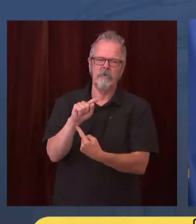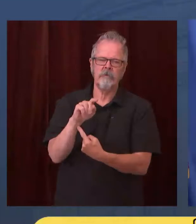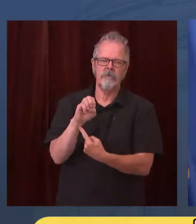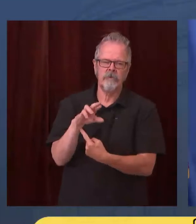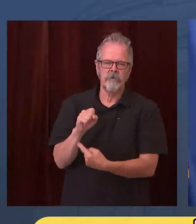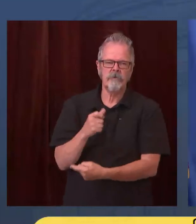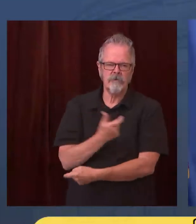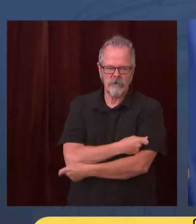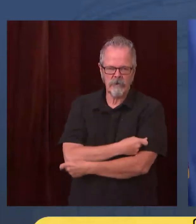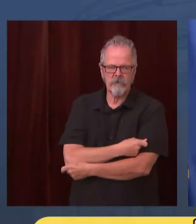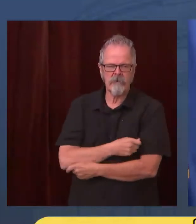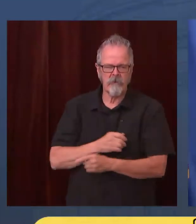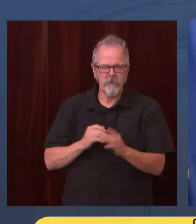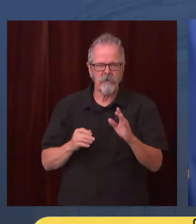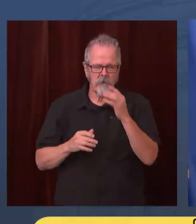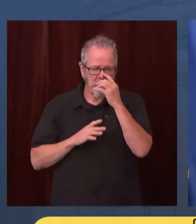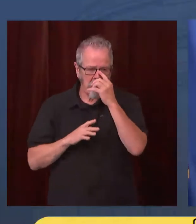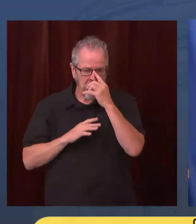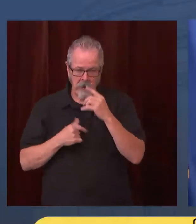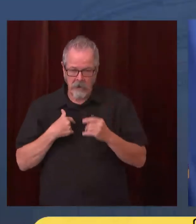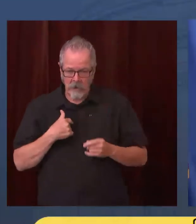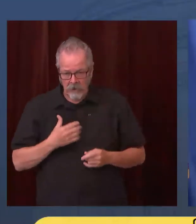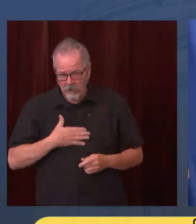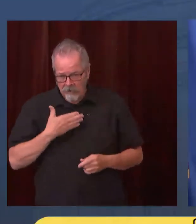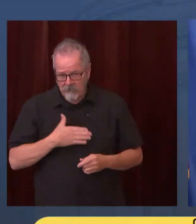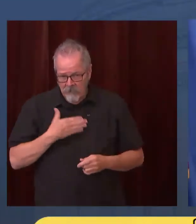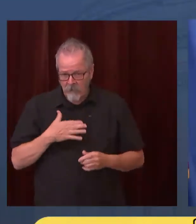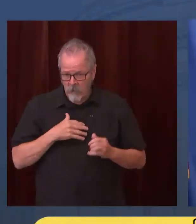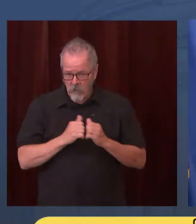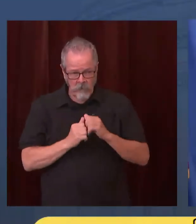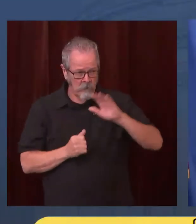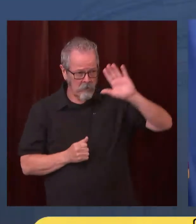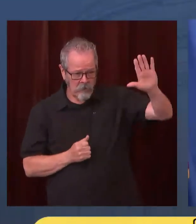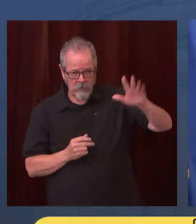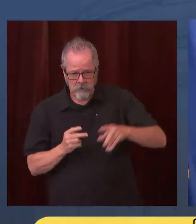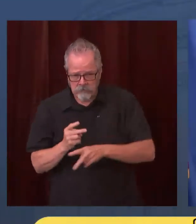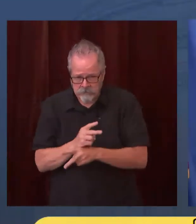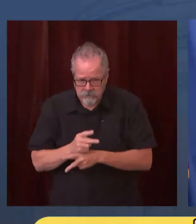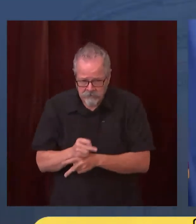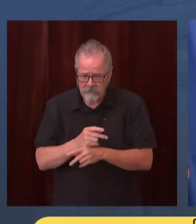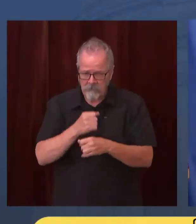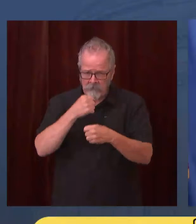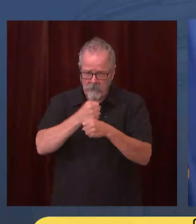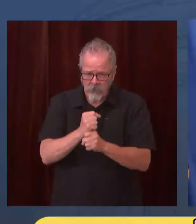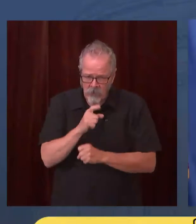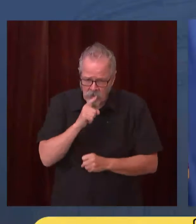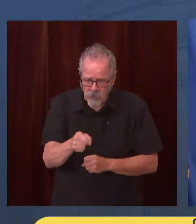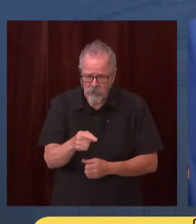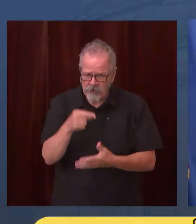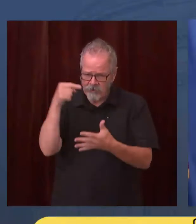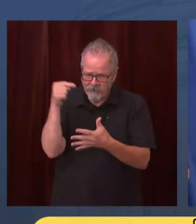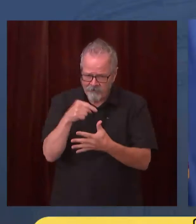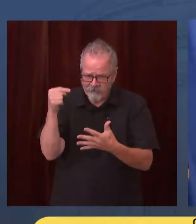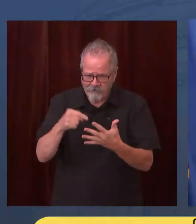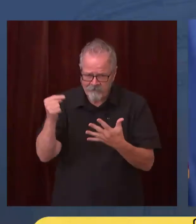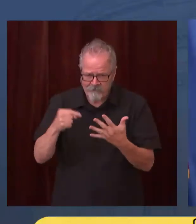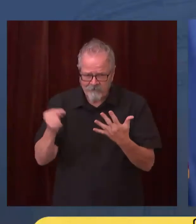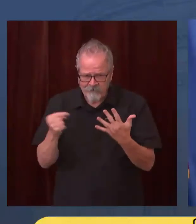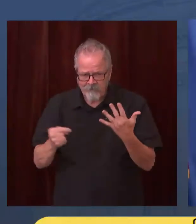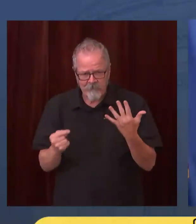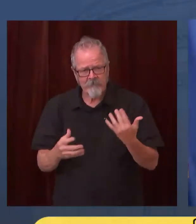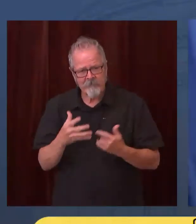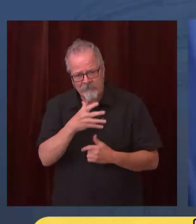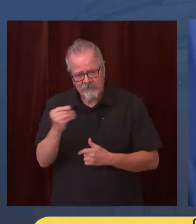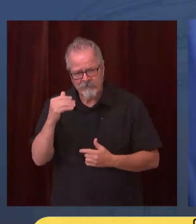careful and not skip steps, but also get this done with as much dispatch as possible. I think